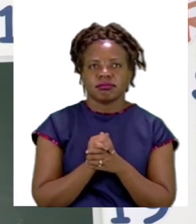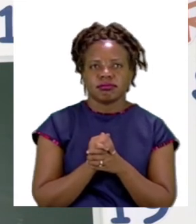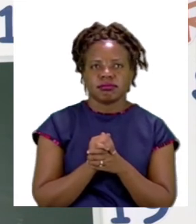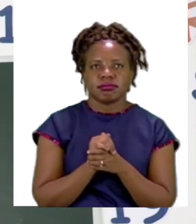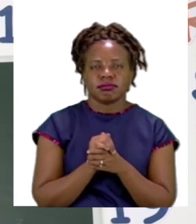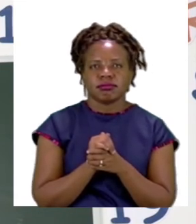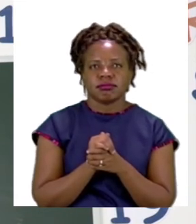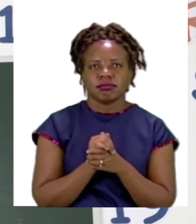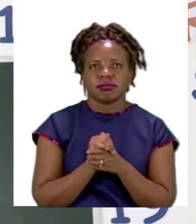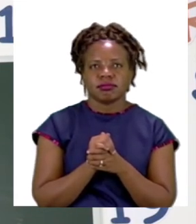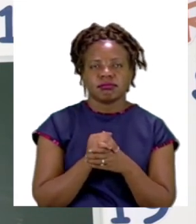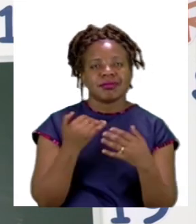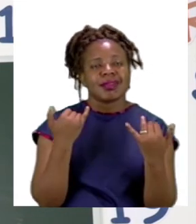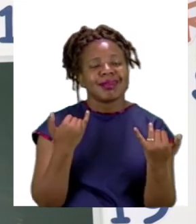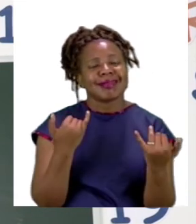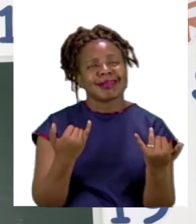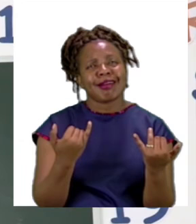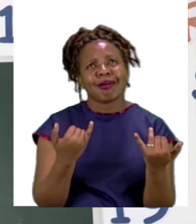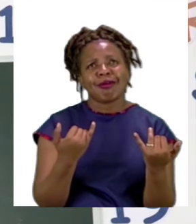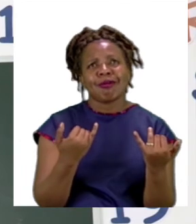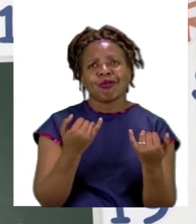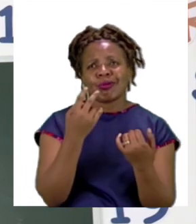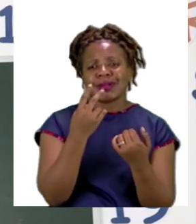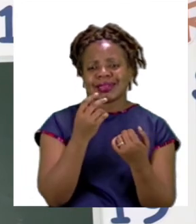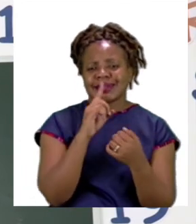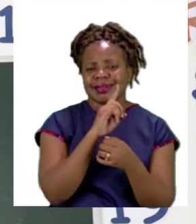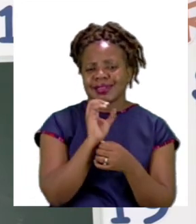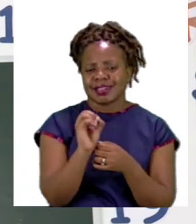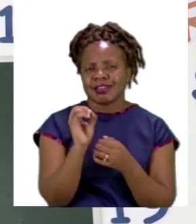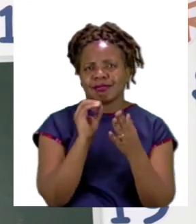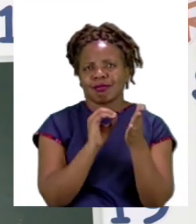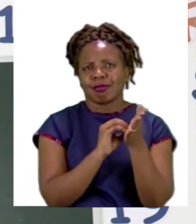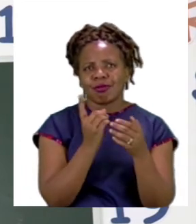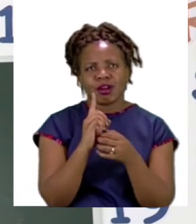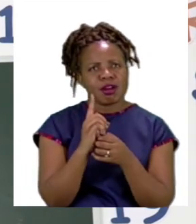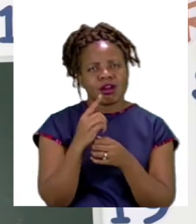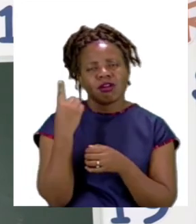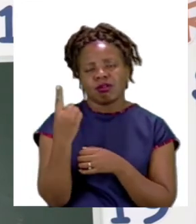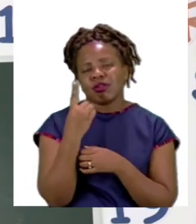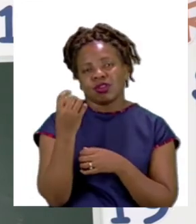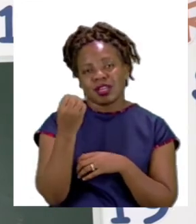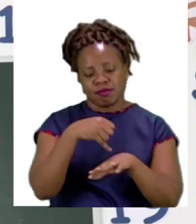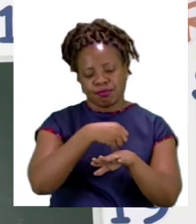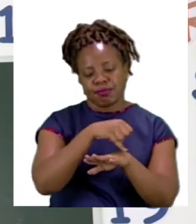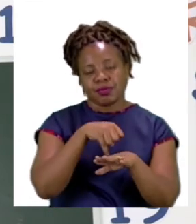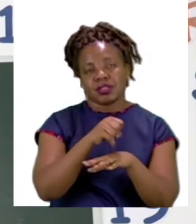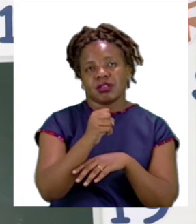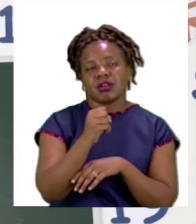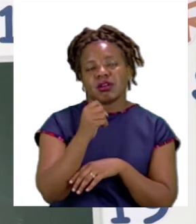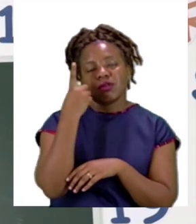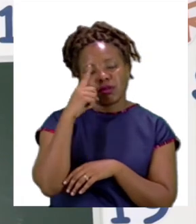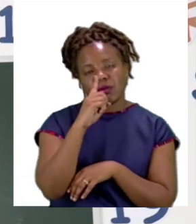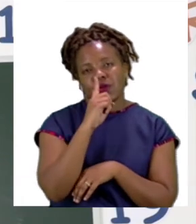where are we going to put our 10? Because there's only space for one number.